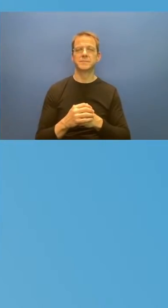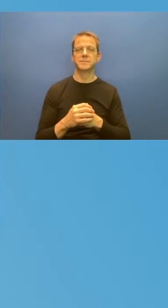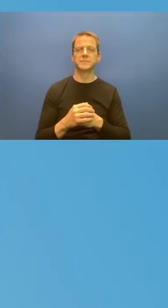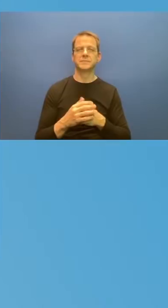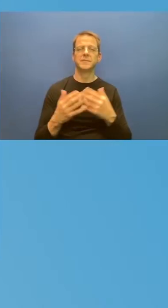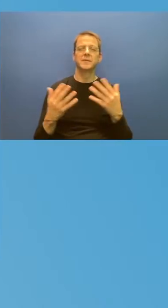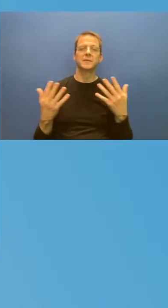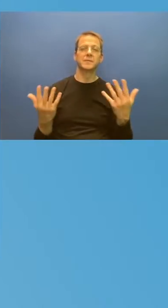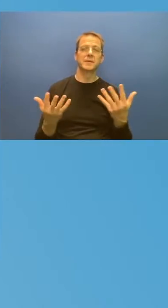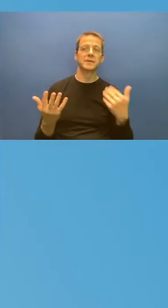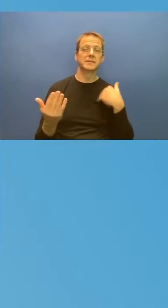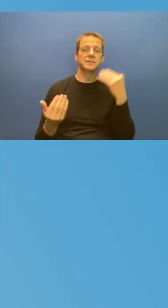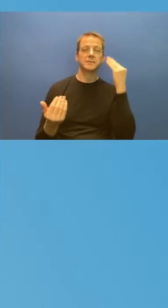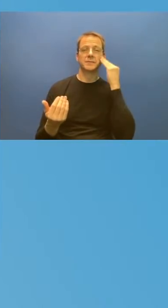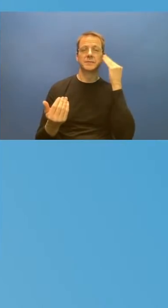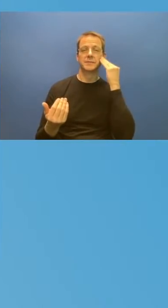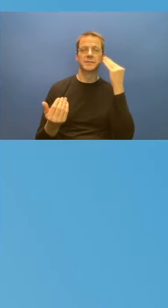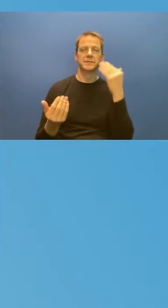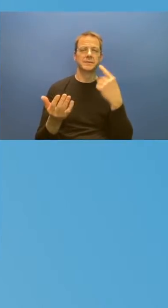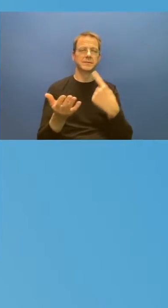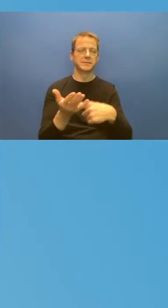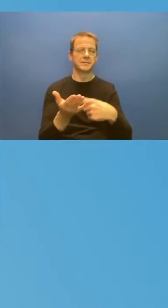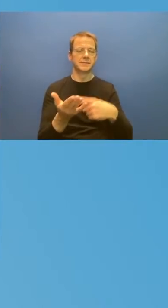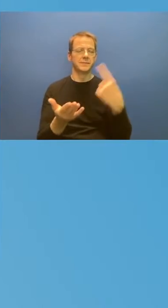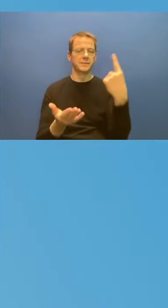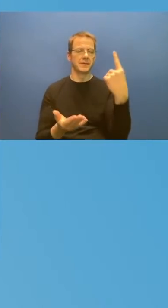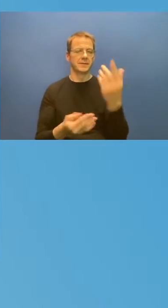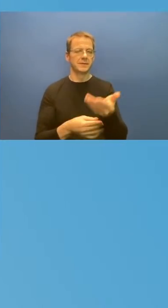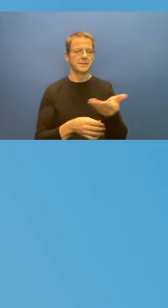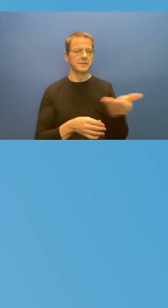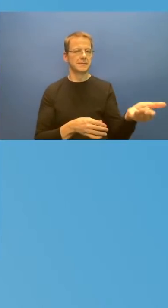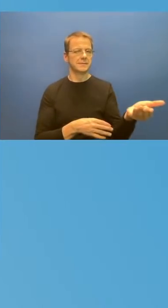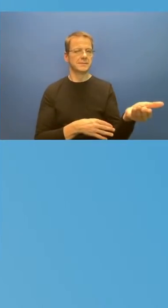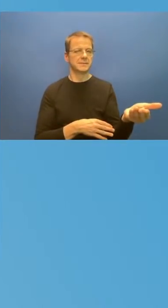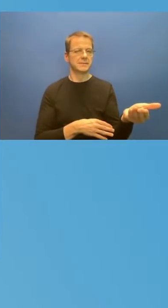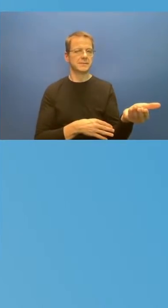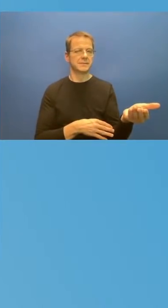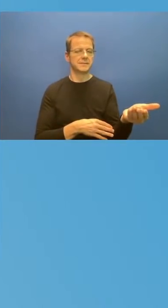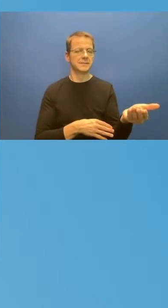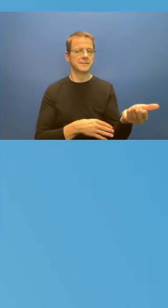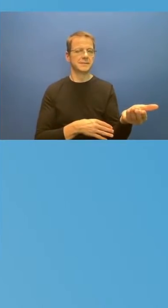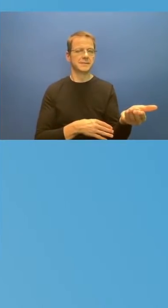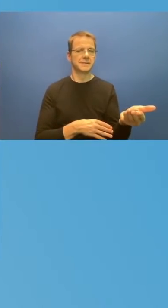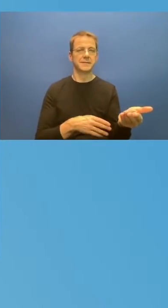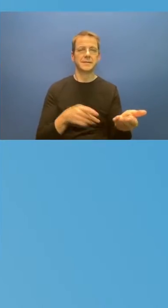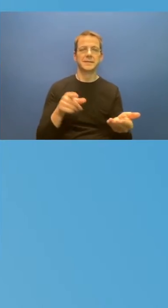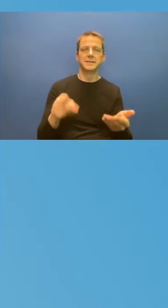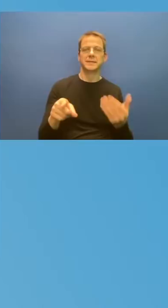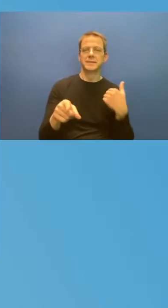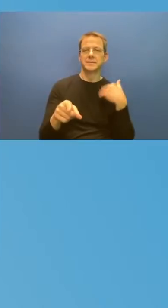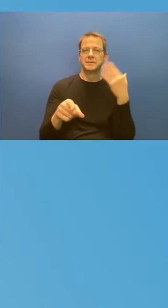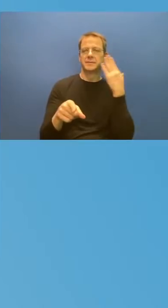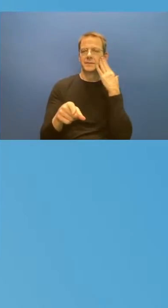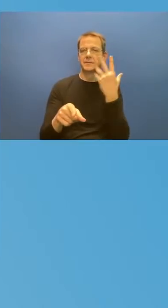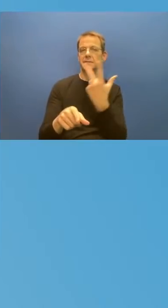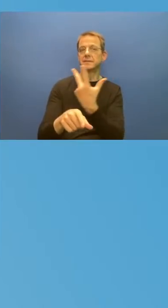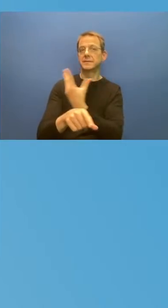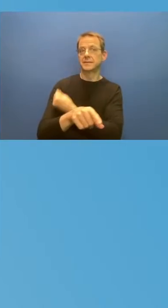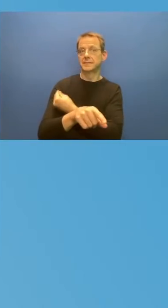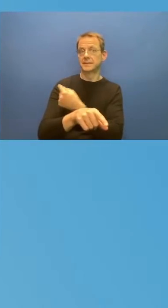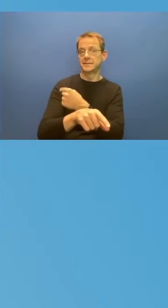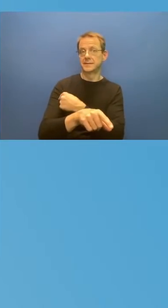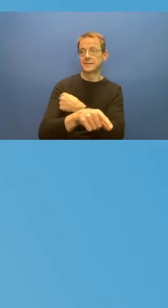that's that the vaccines that have been developed for COVID-19, the platforms that have been